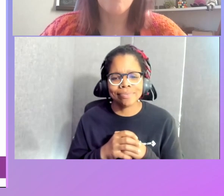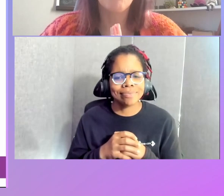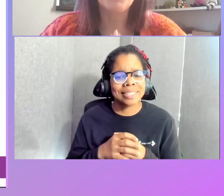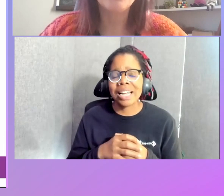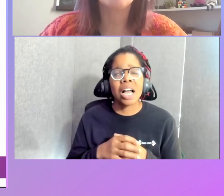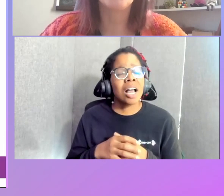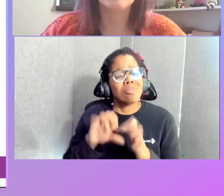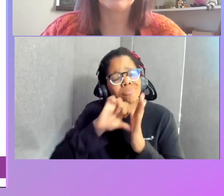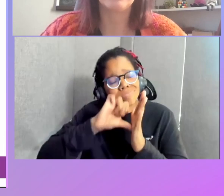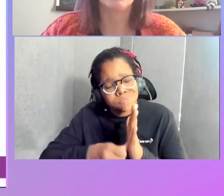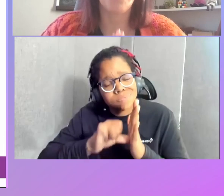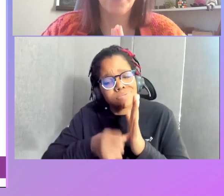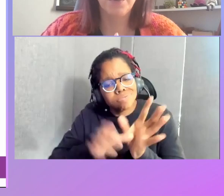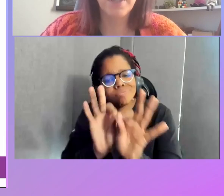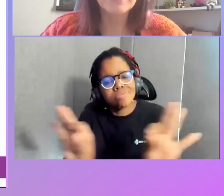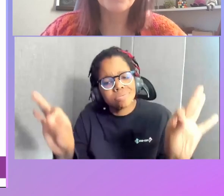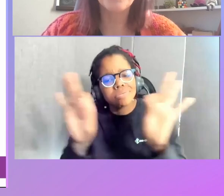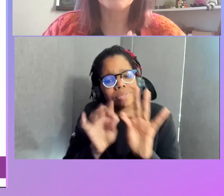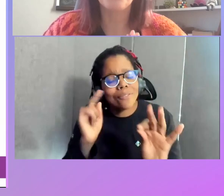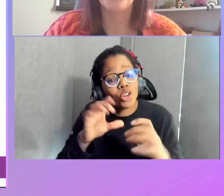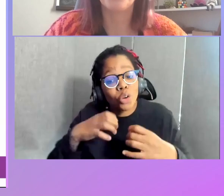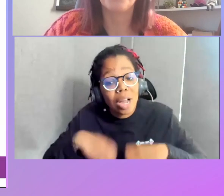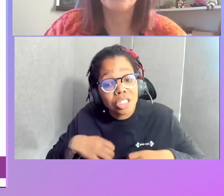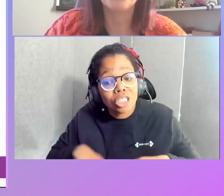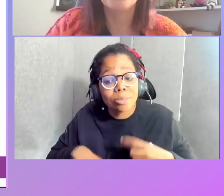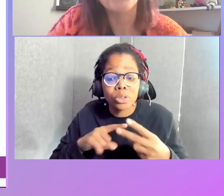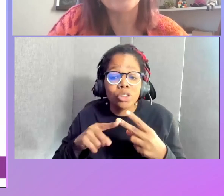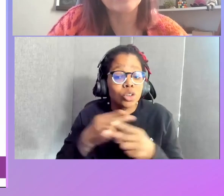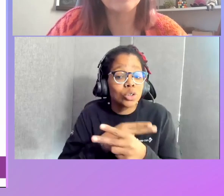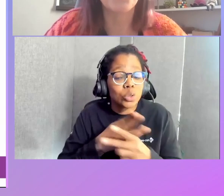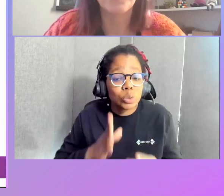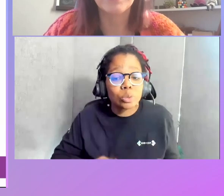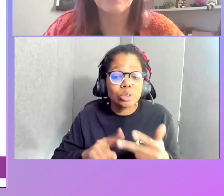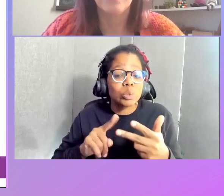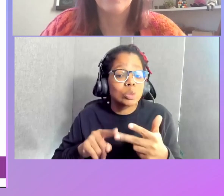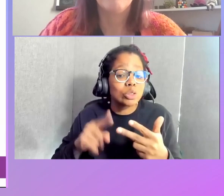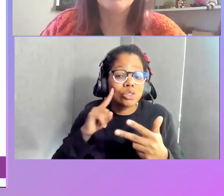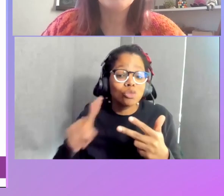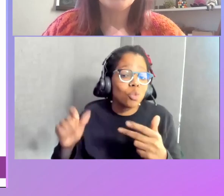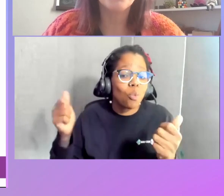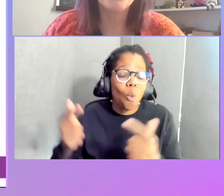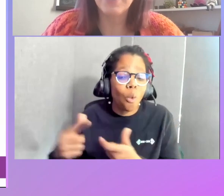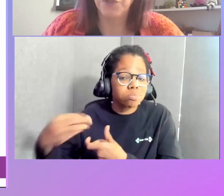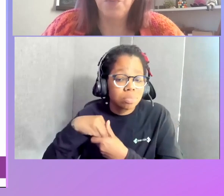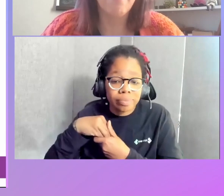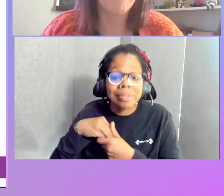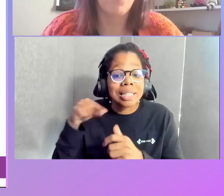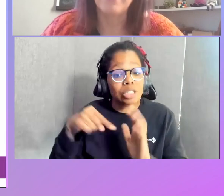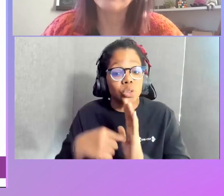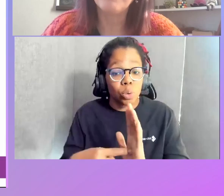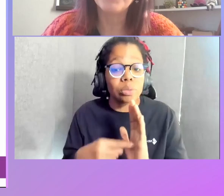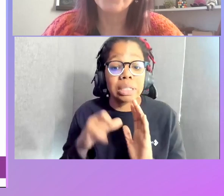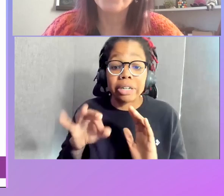underscore how useful this is for your customers, for your users, for your constituents. This shows if you